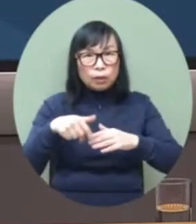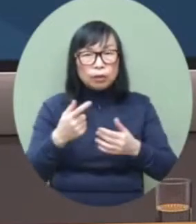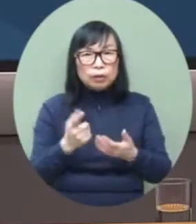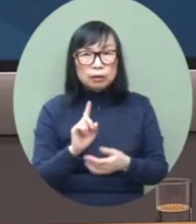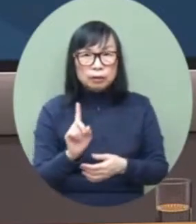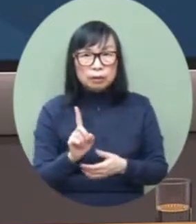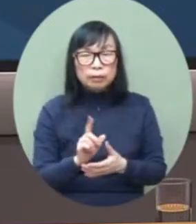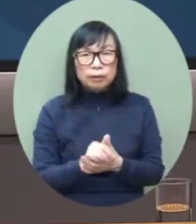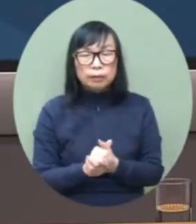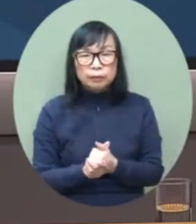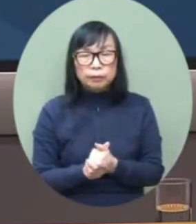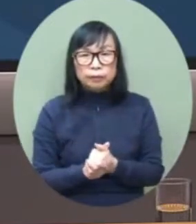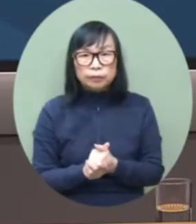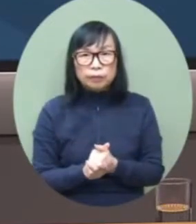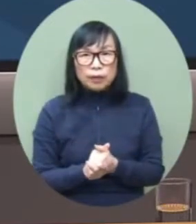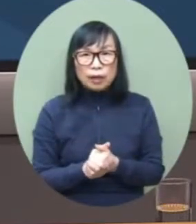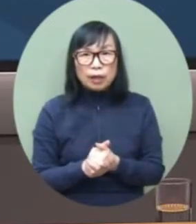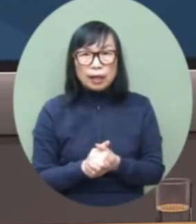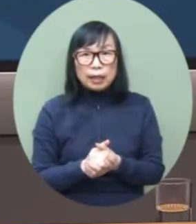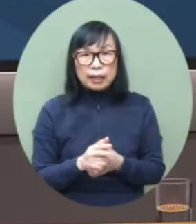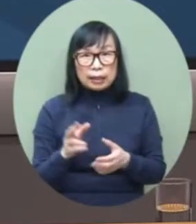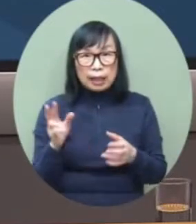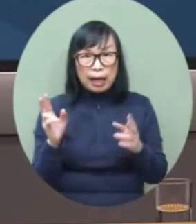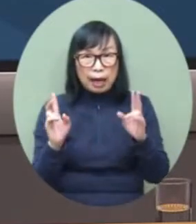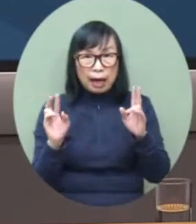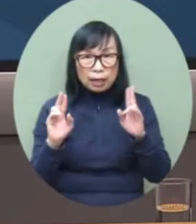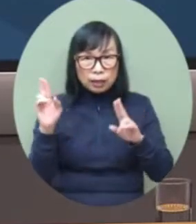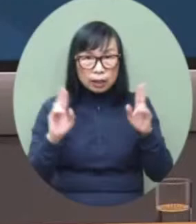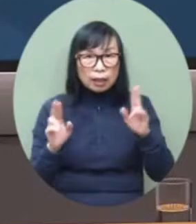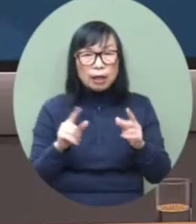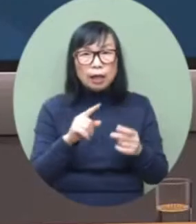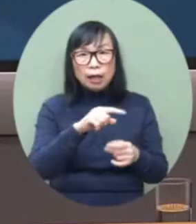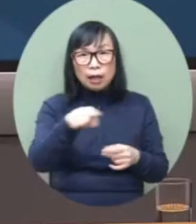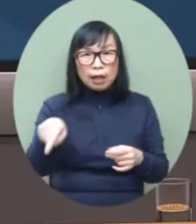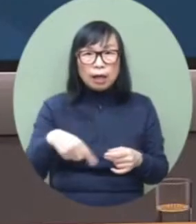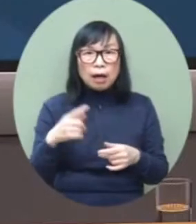Regarding quarantine measures,